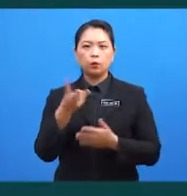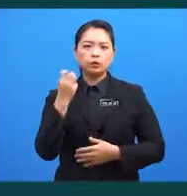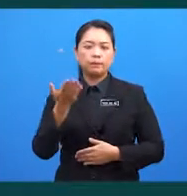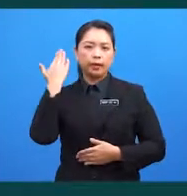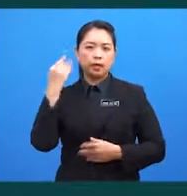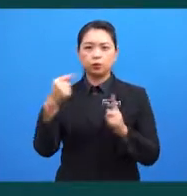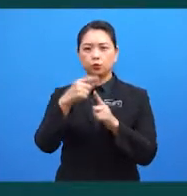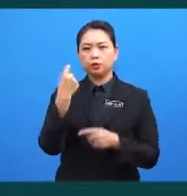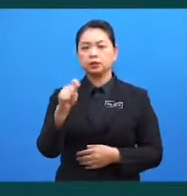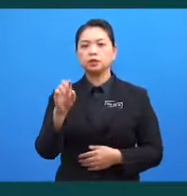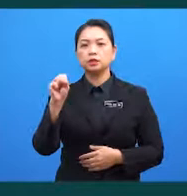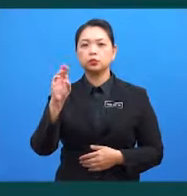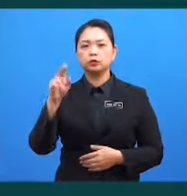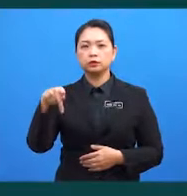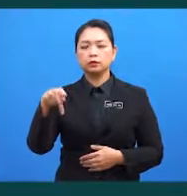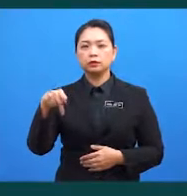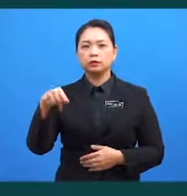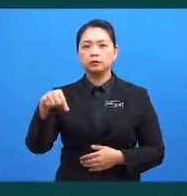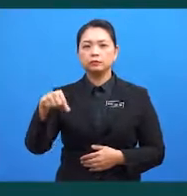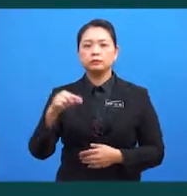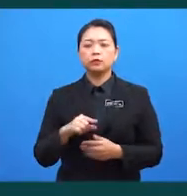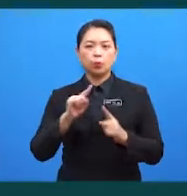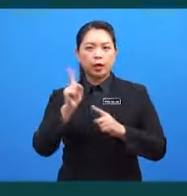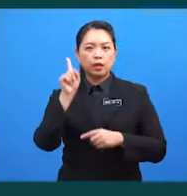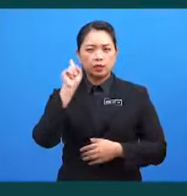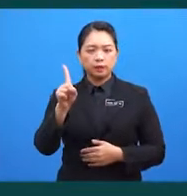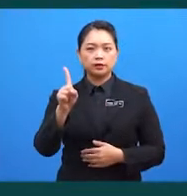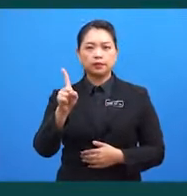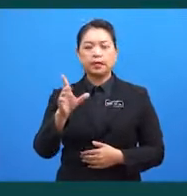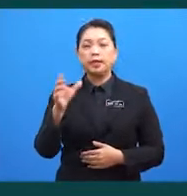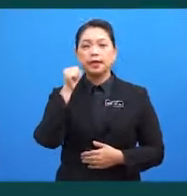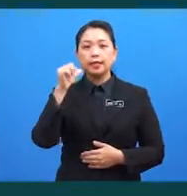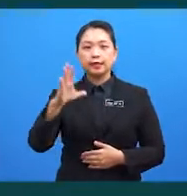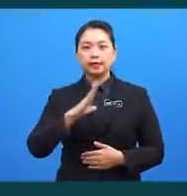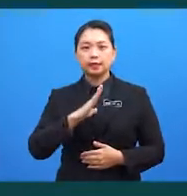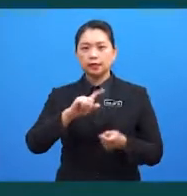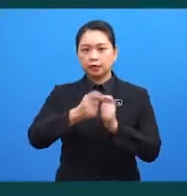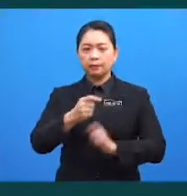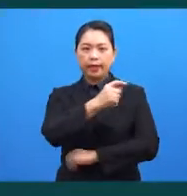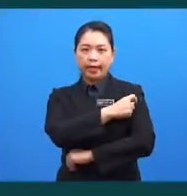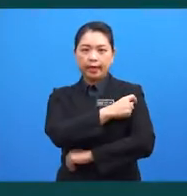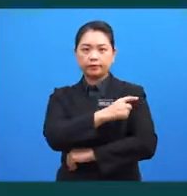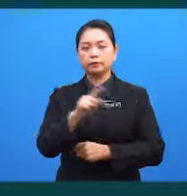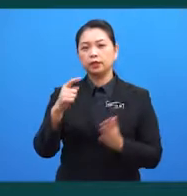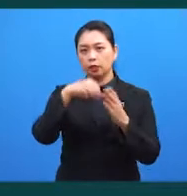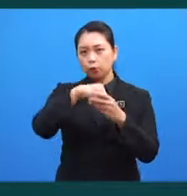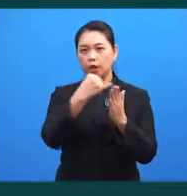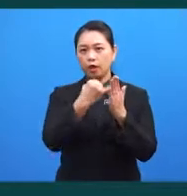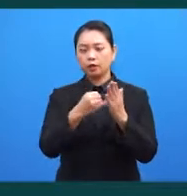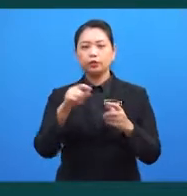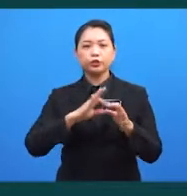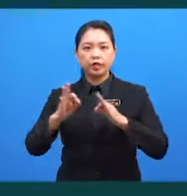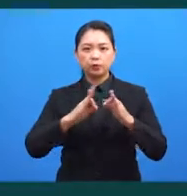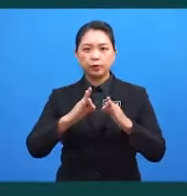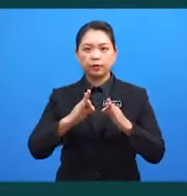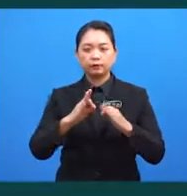the souk where a little old lady turned my hands into a work of art. She explained that the tattoos would